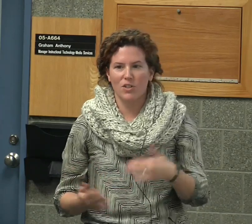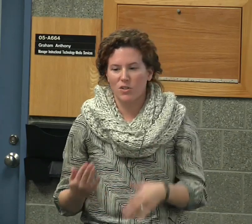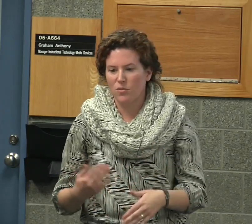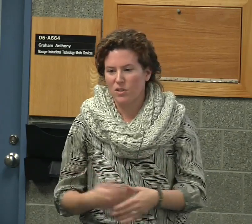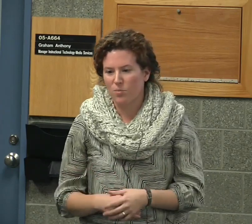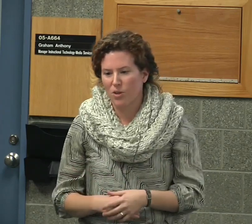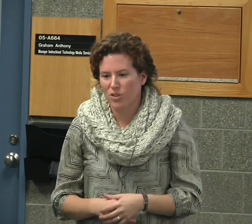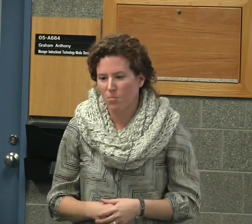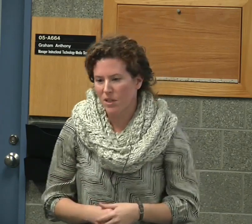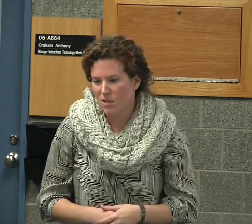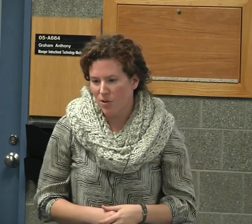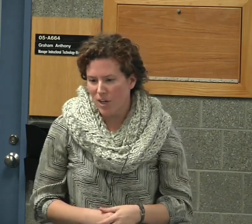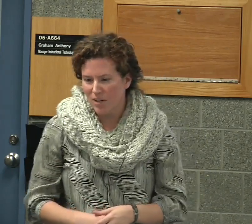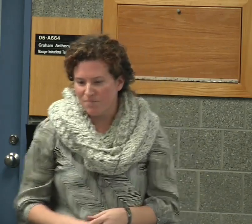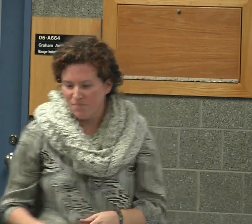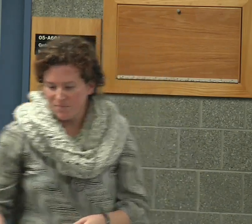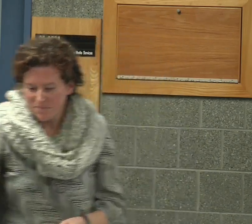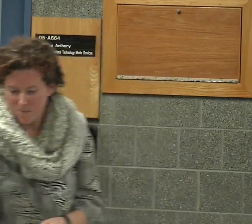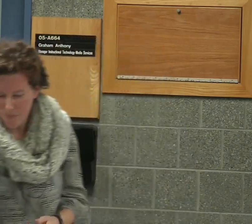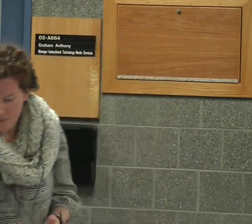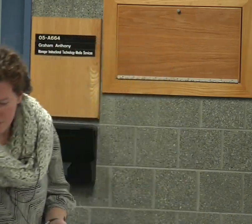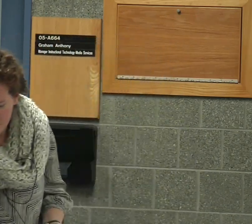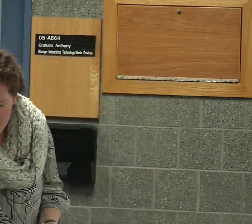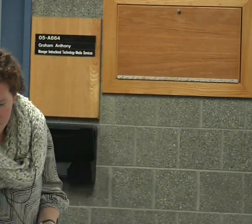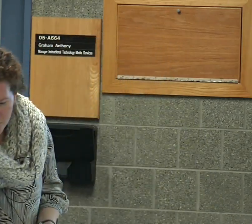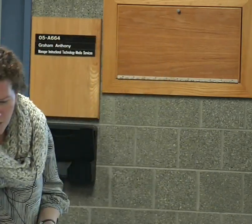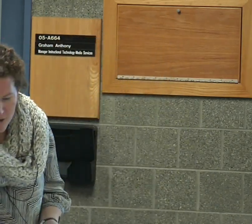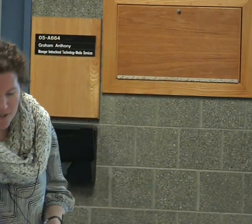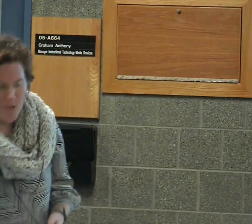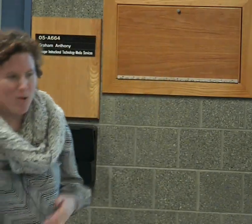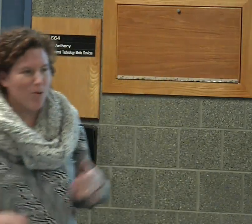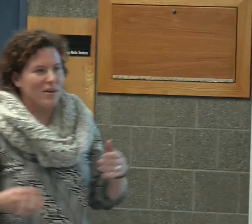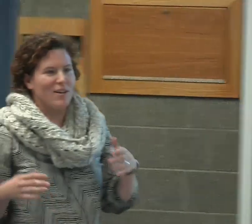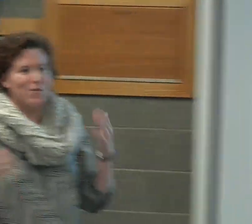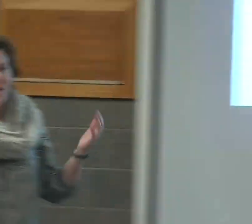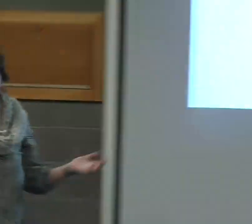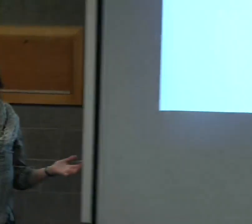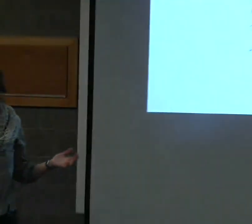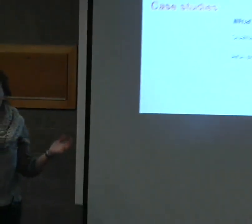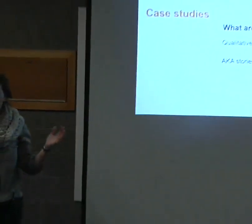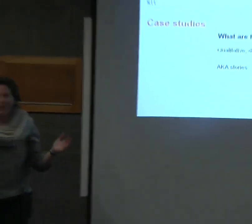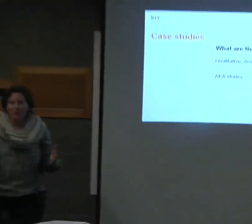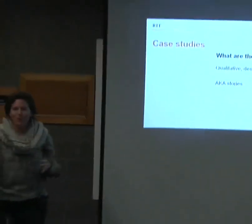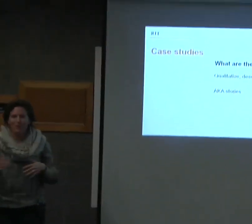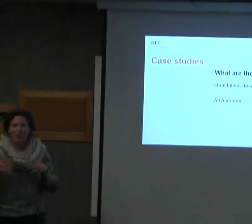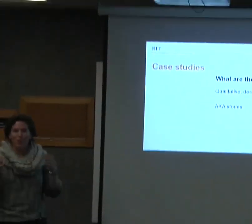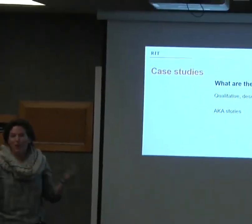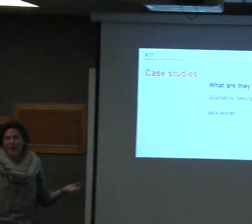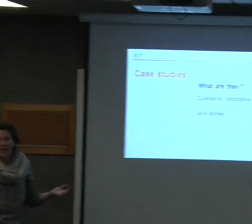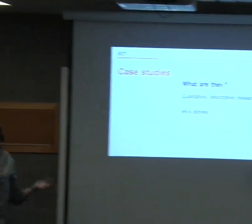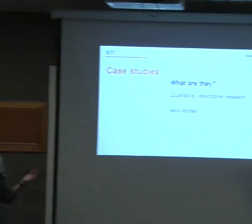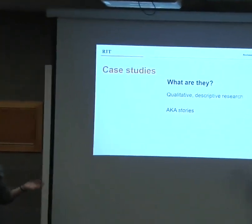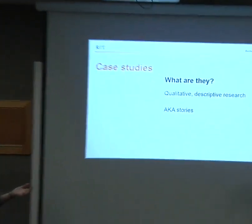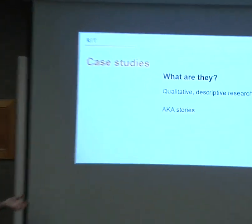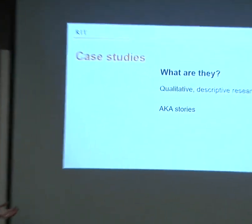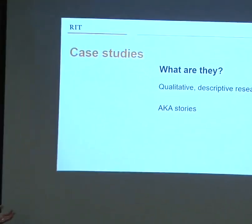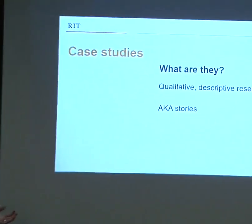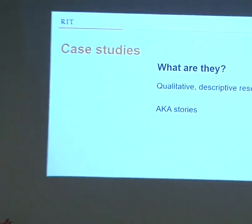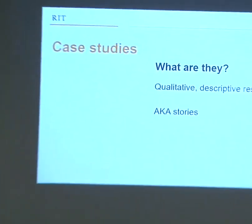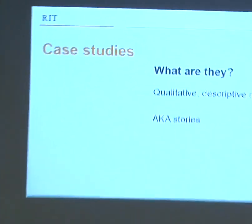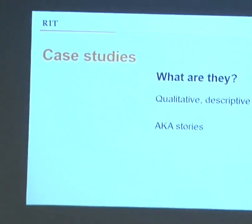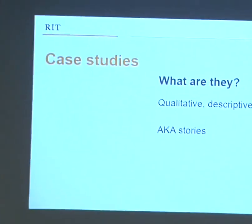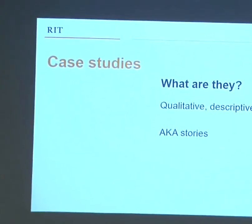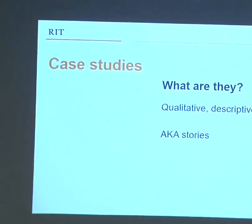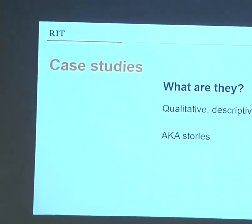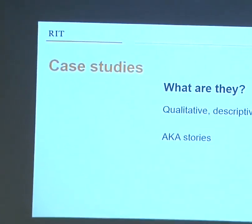about engaging students in project-based learning. All right, so if you haven't heard the term, you've heard the term, like, what the heck are case